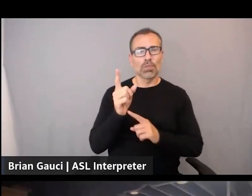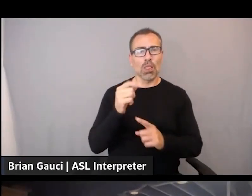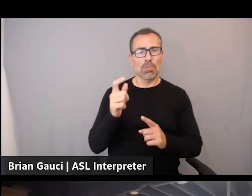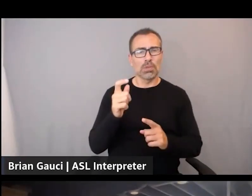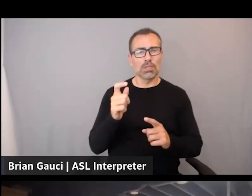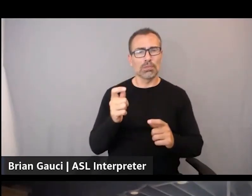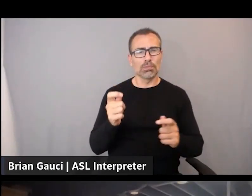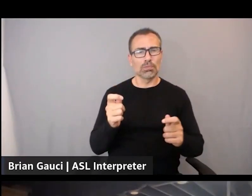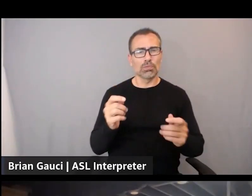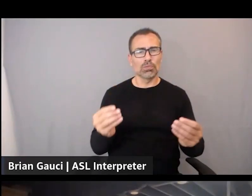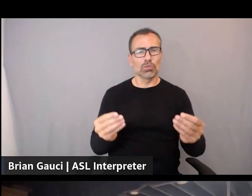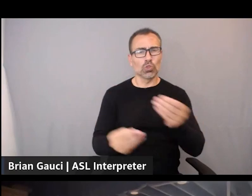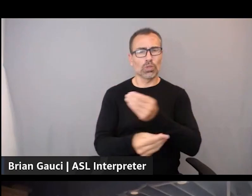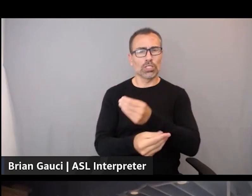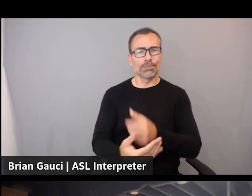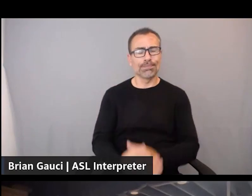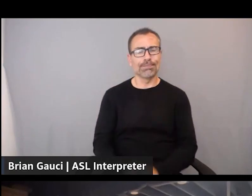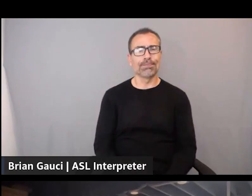Yeah,